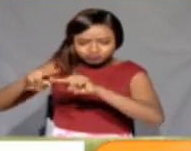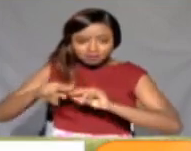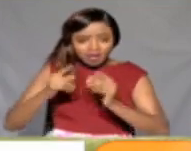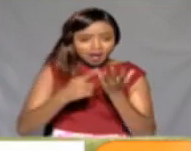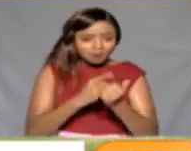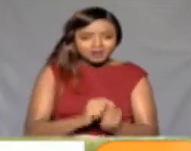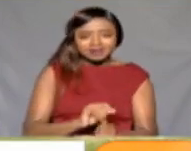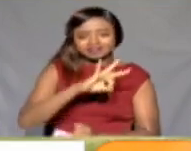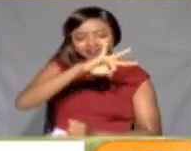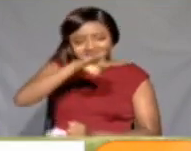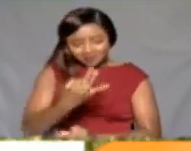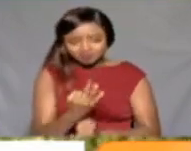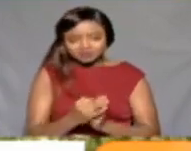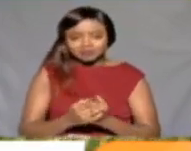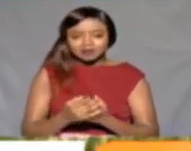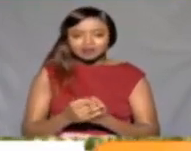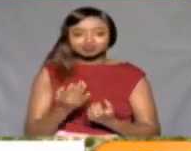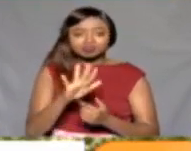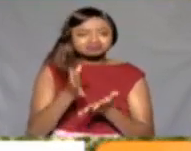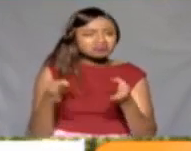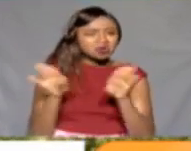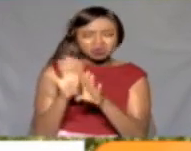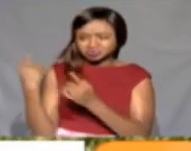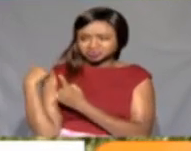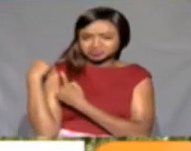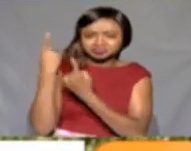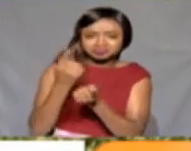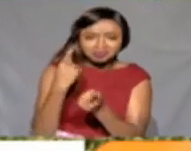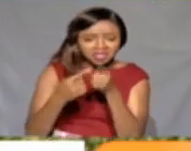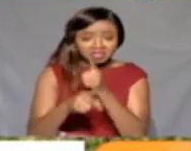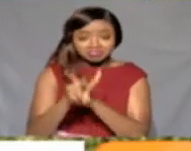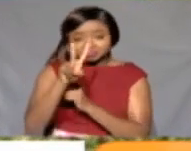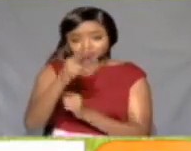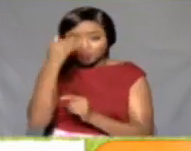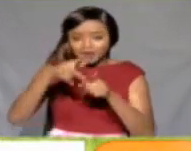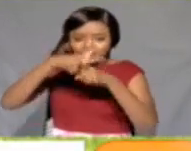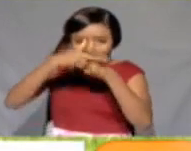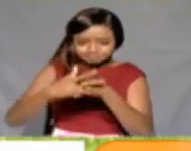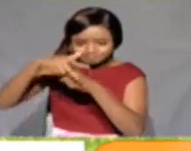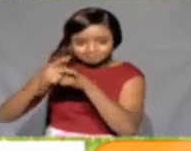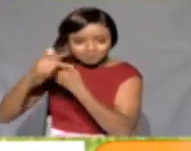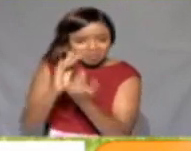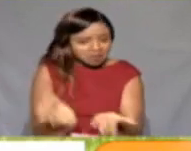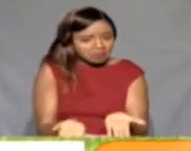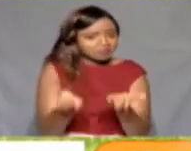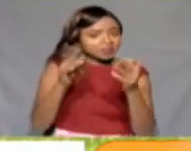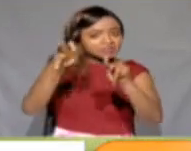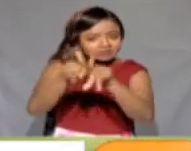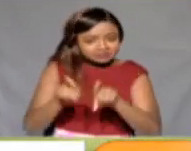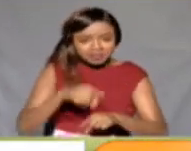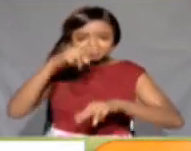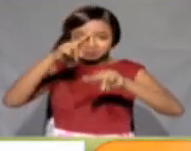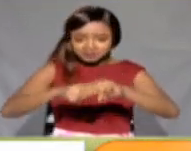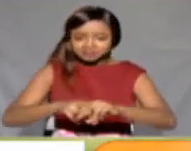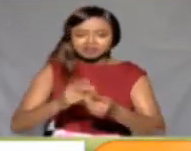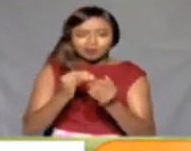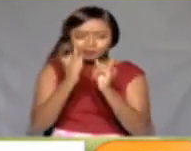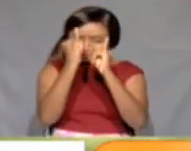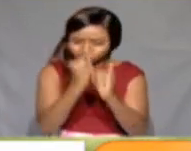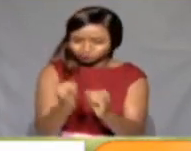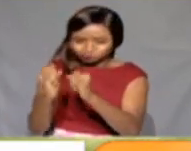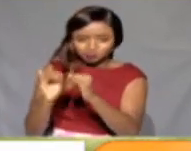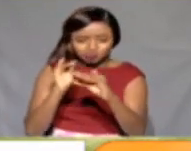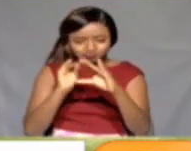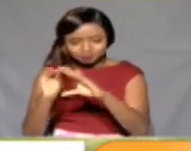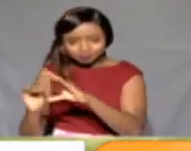past 2 years and had been closed. The seating area has undergone a significant facelift, with seats being installed for the first time as the